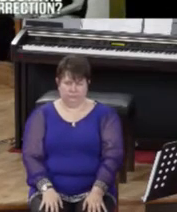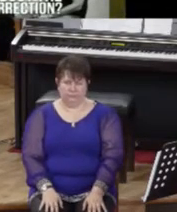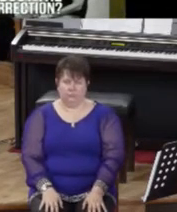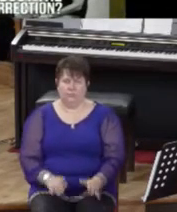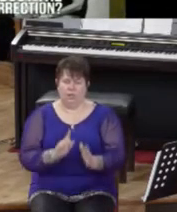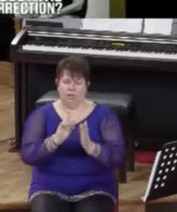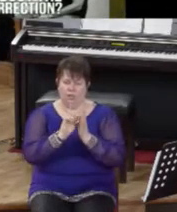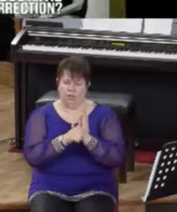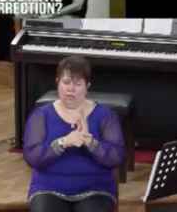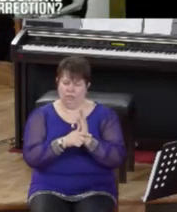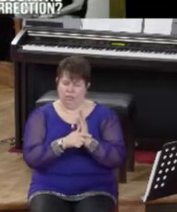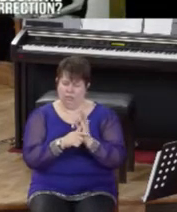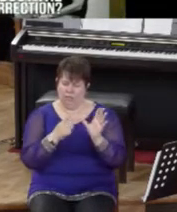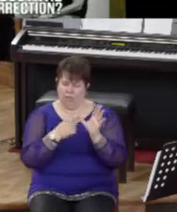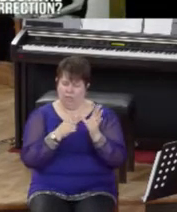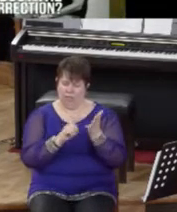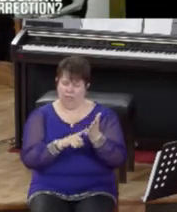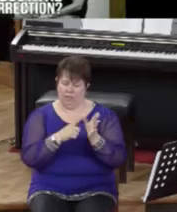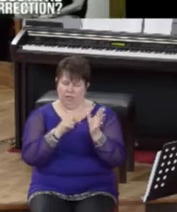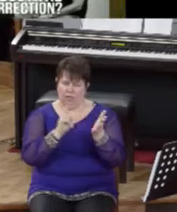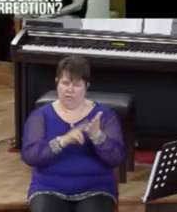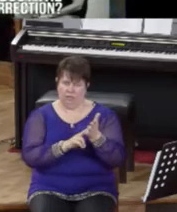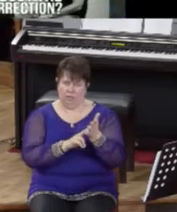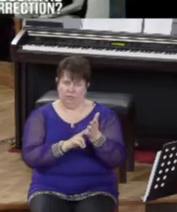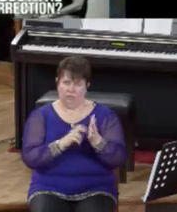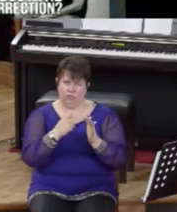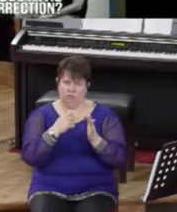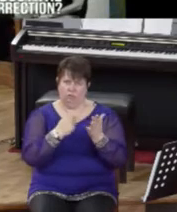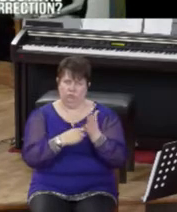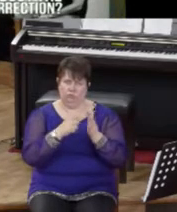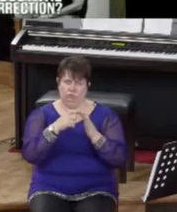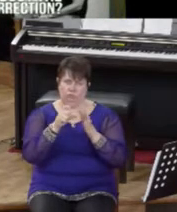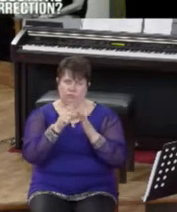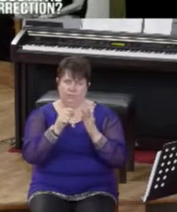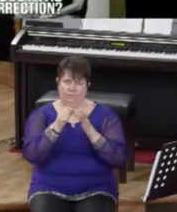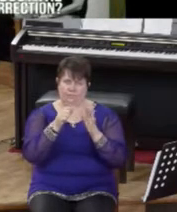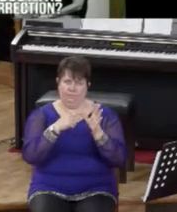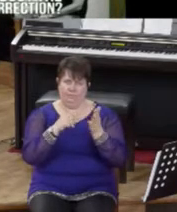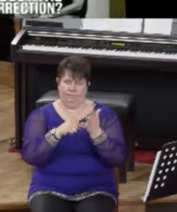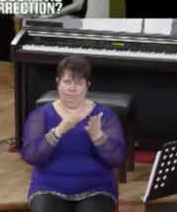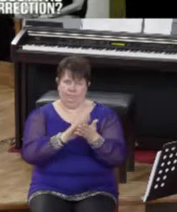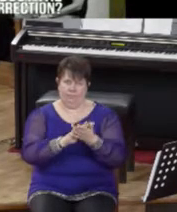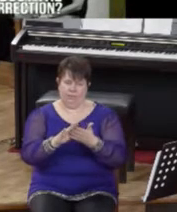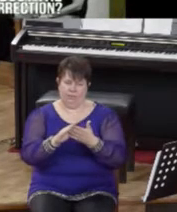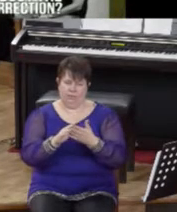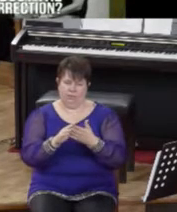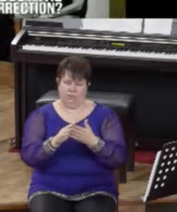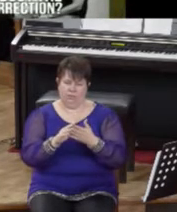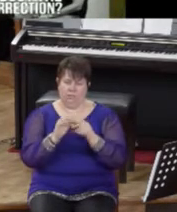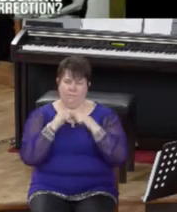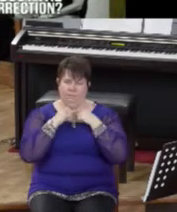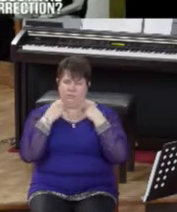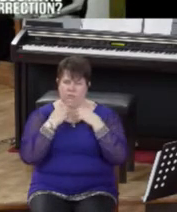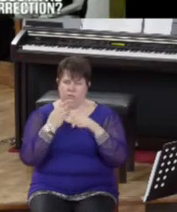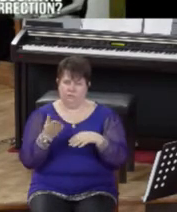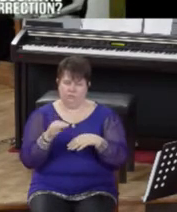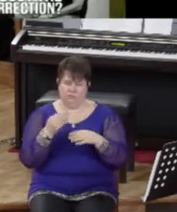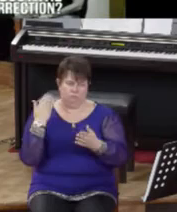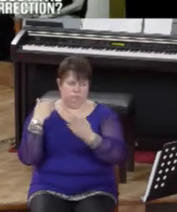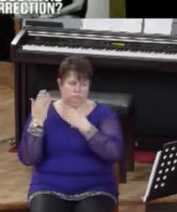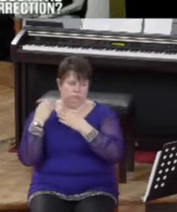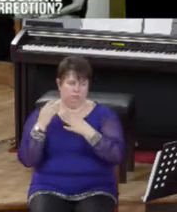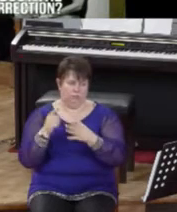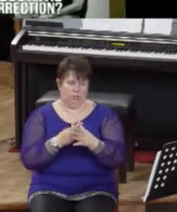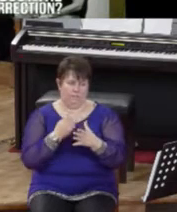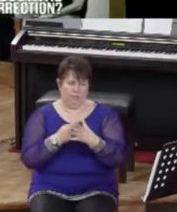The late Alan Redpath, a great preacher of a past time, said this, when